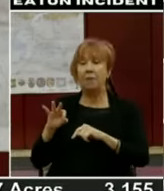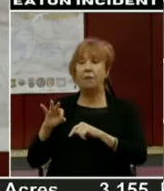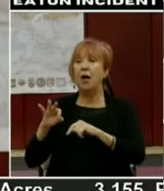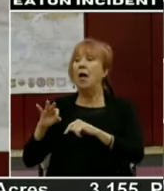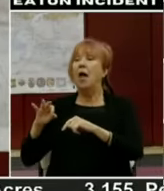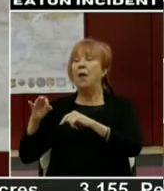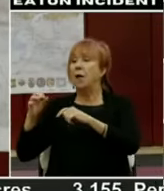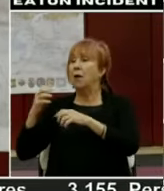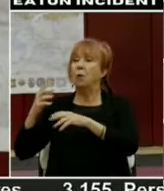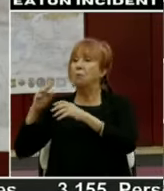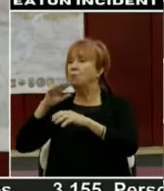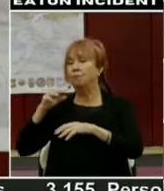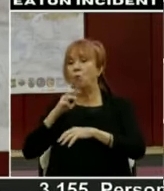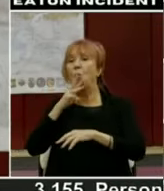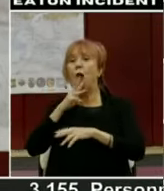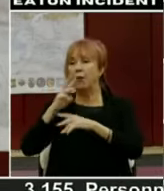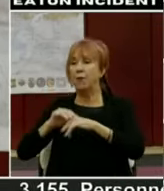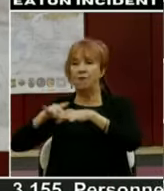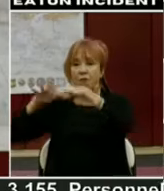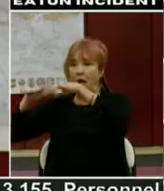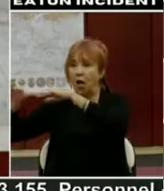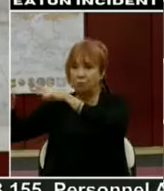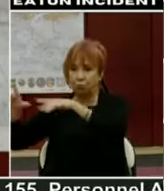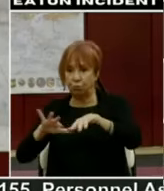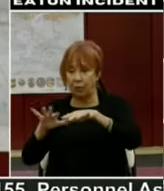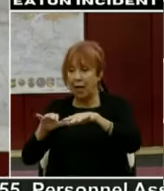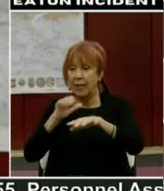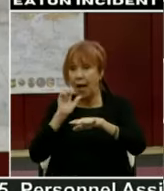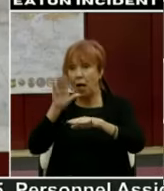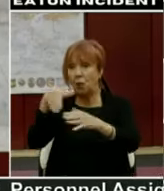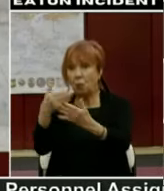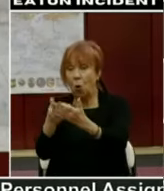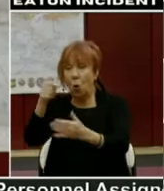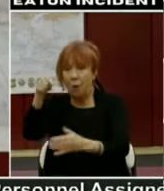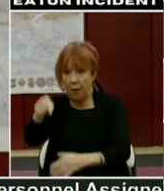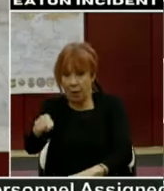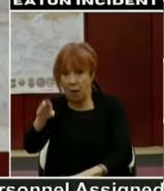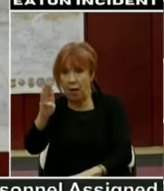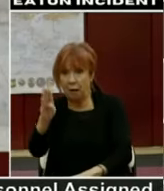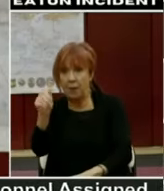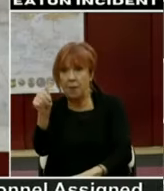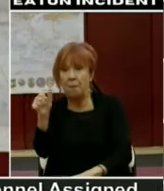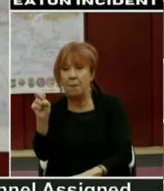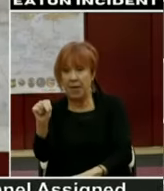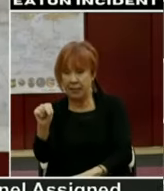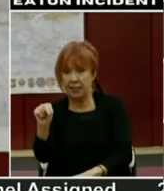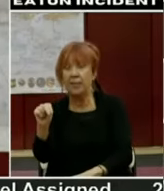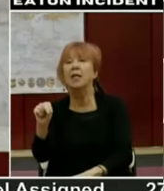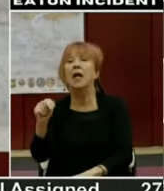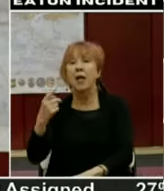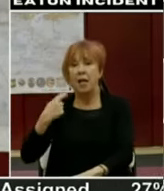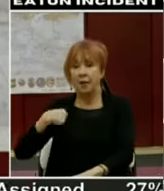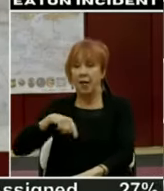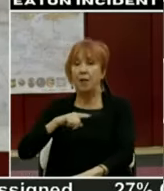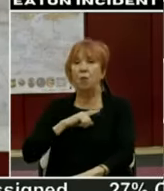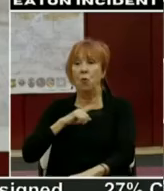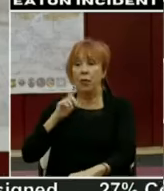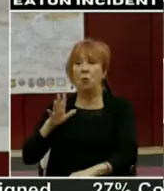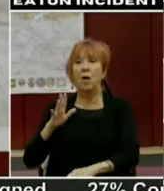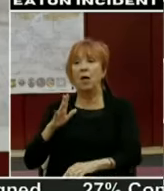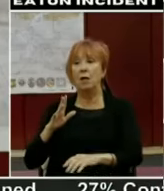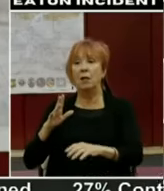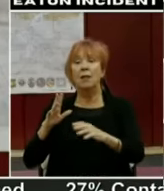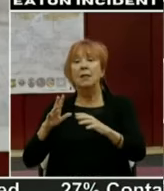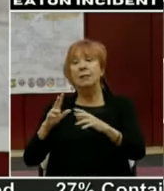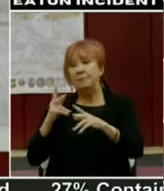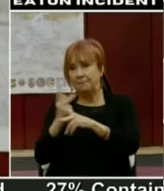we are making plans to, one, advise you on debris control. So if anyone would like to have an engineer come to their home